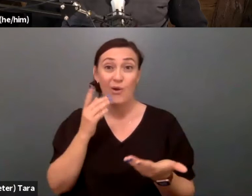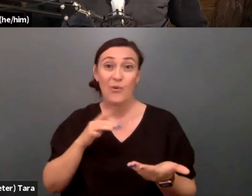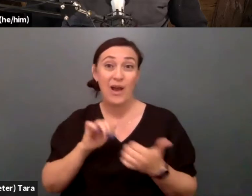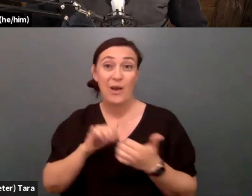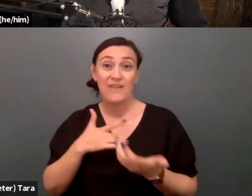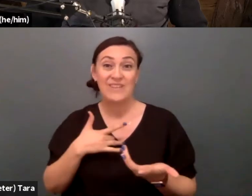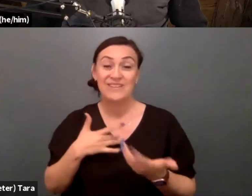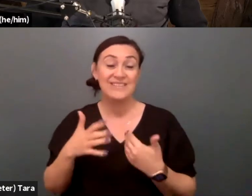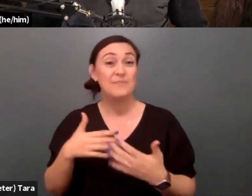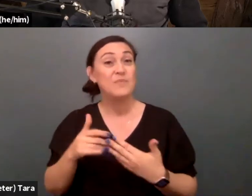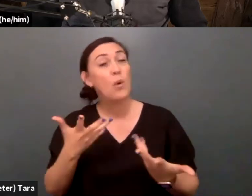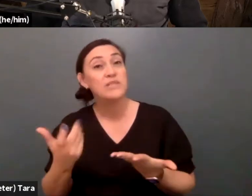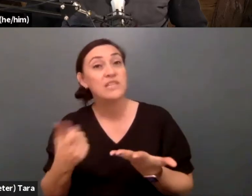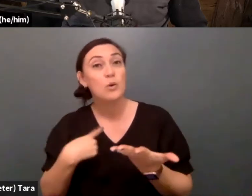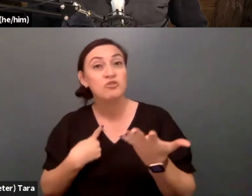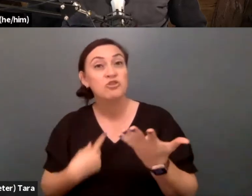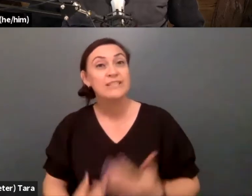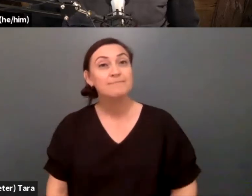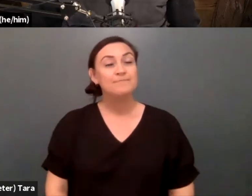question?